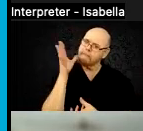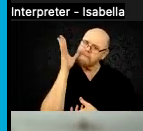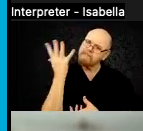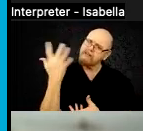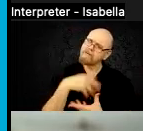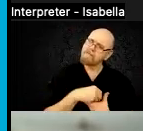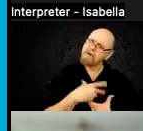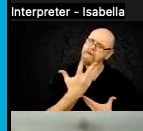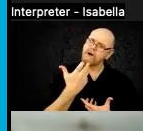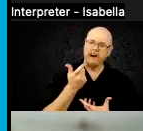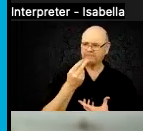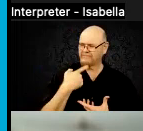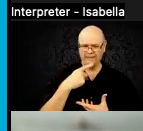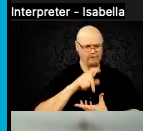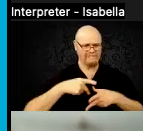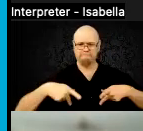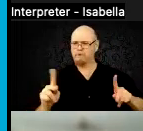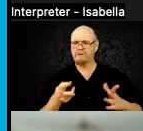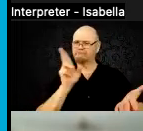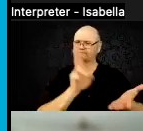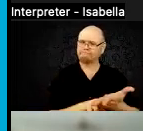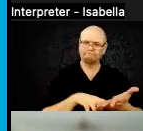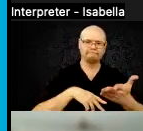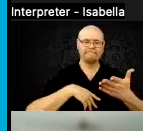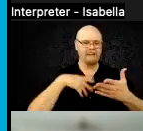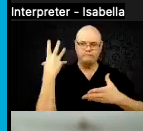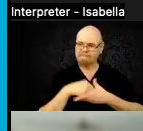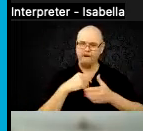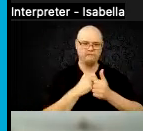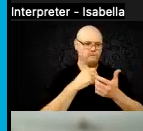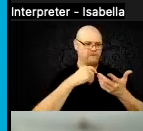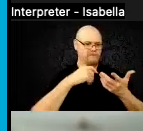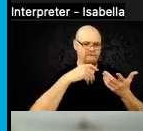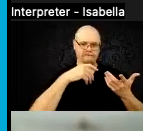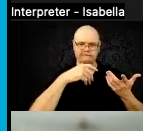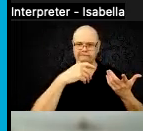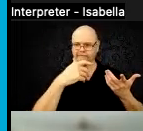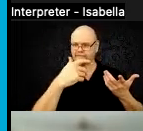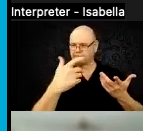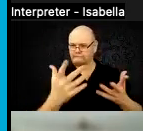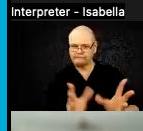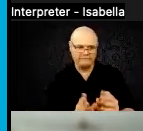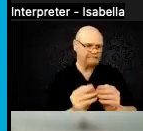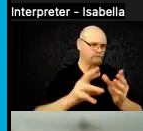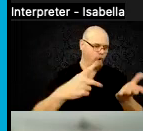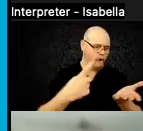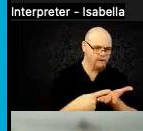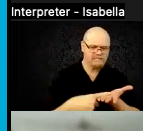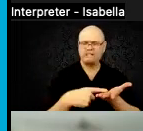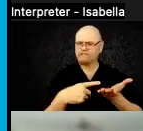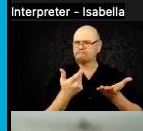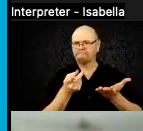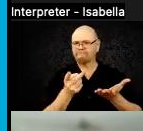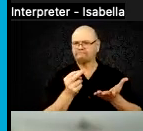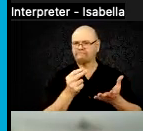parent, right, to be involved on those calls. You may need to sign a release, get them to sign a release for you to get information from